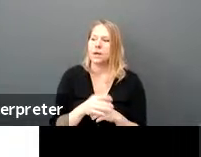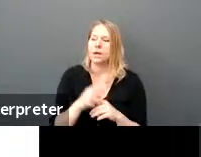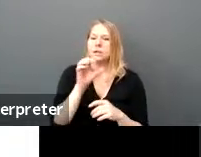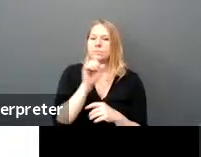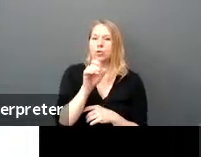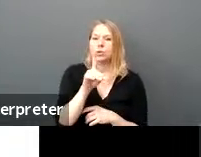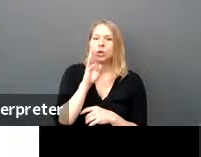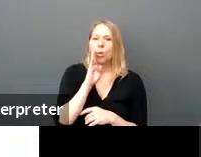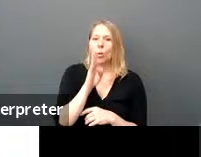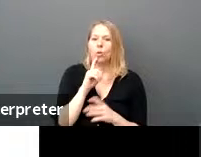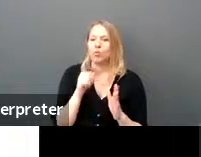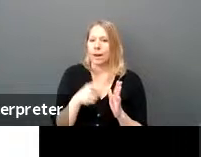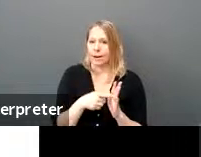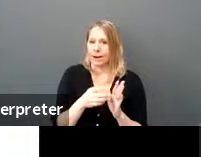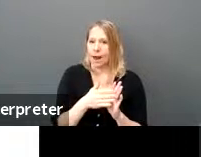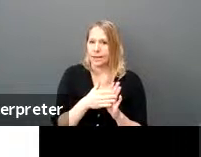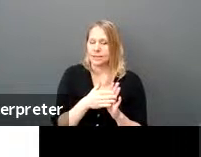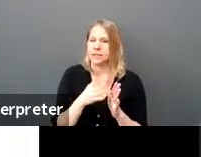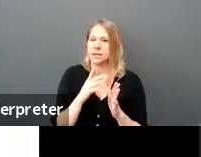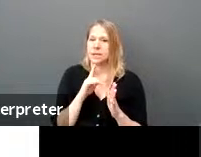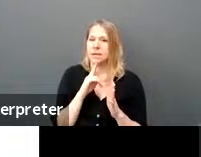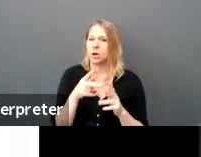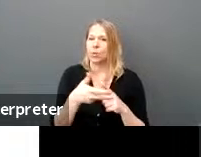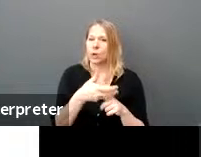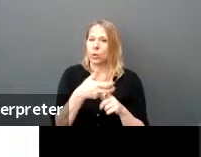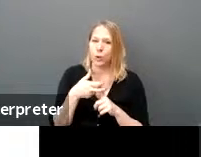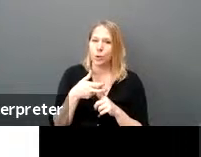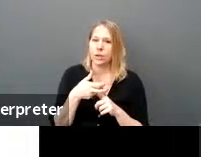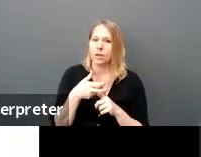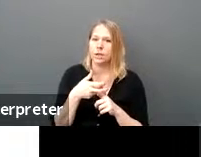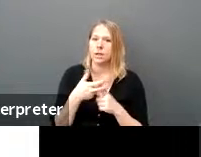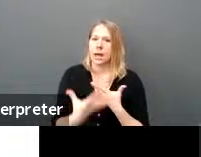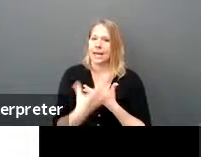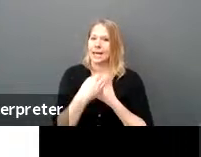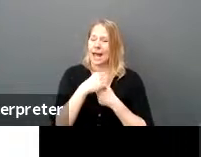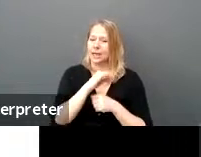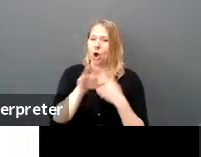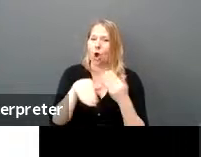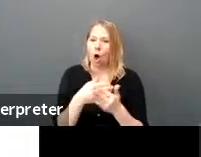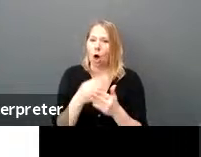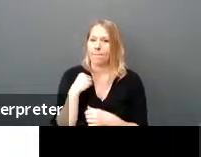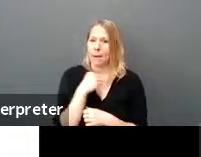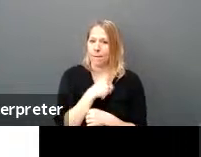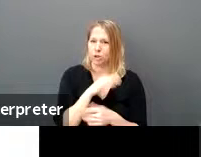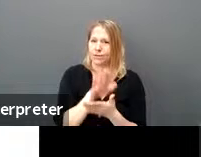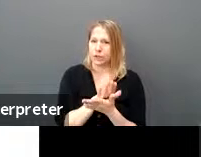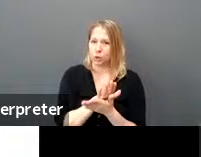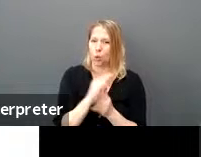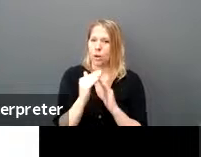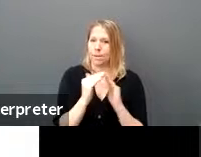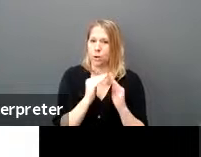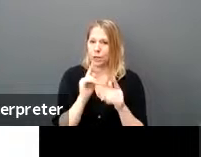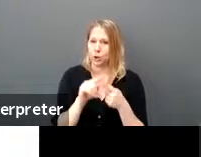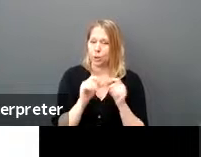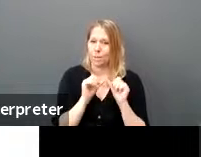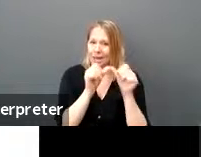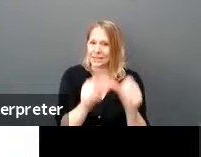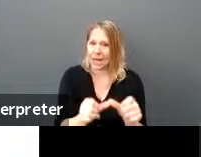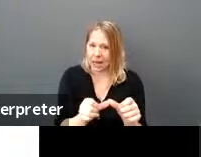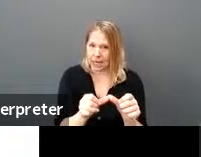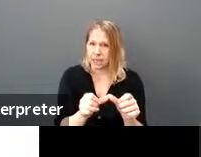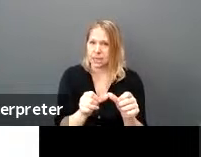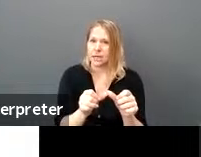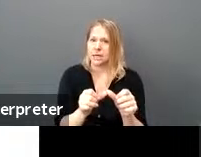So Special School District will recognize, intentionally recruit, and engage all members of the school community in order to maintain